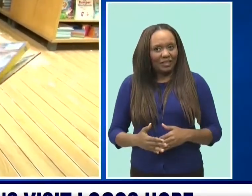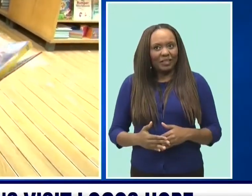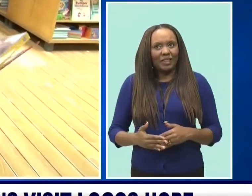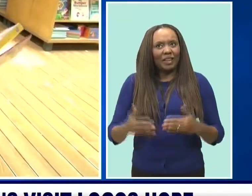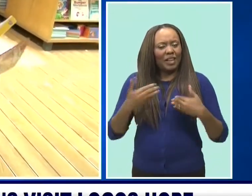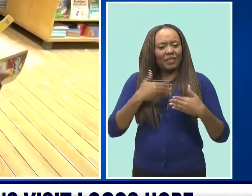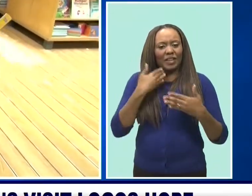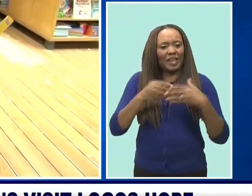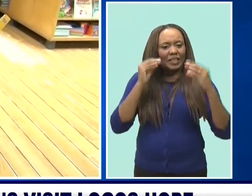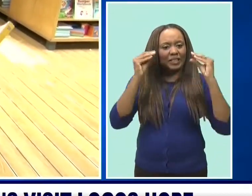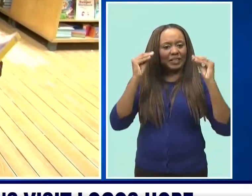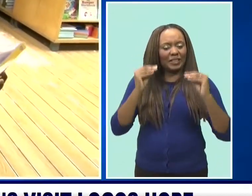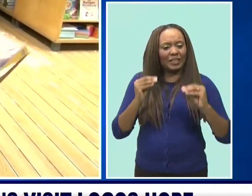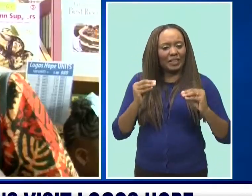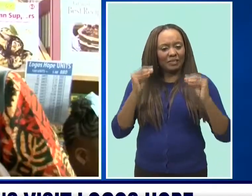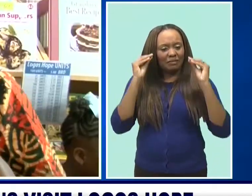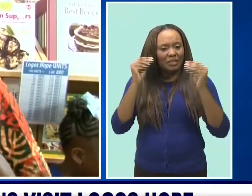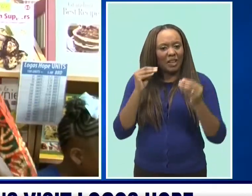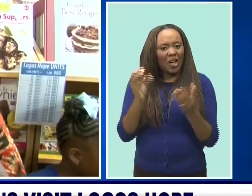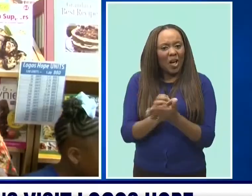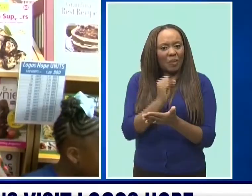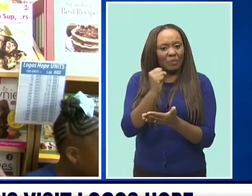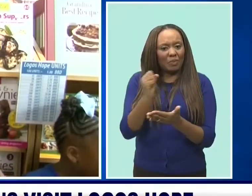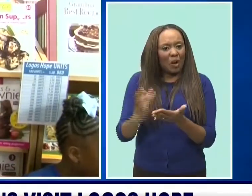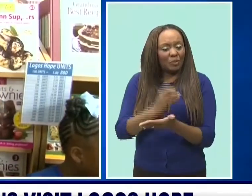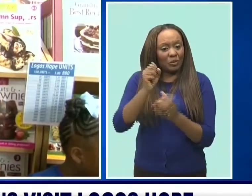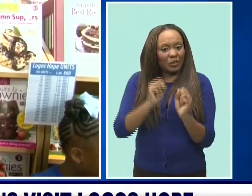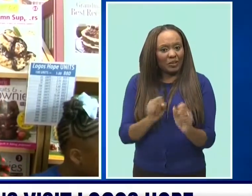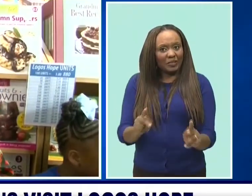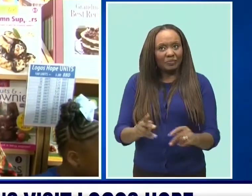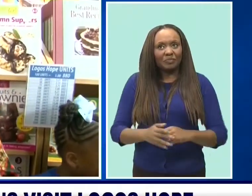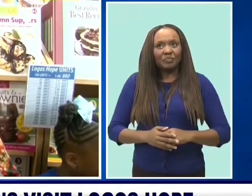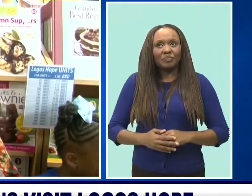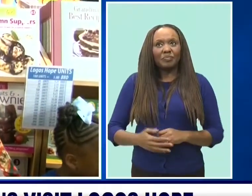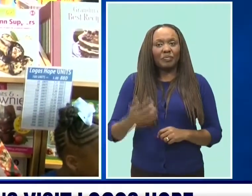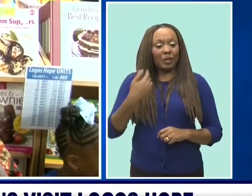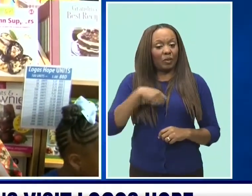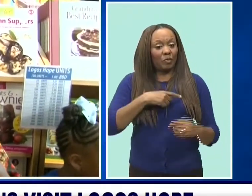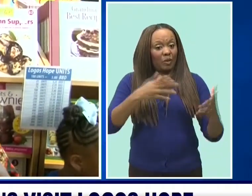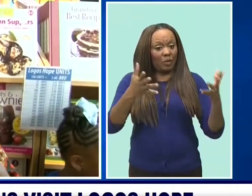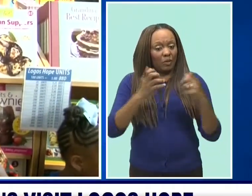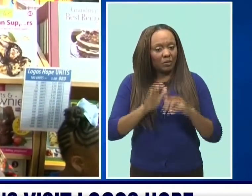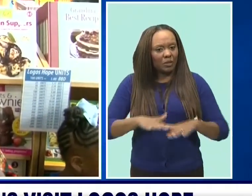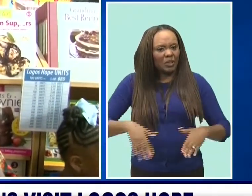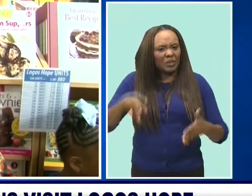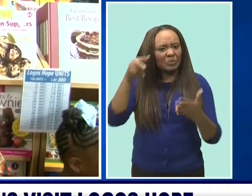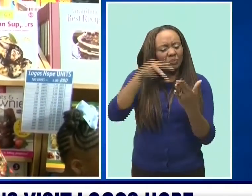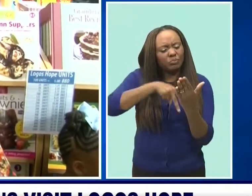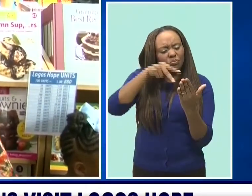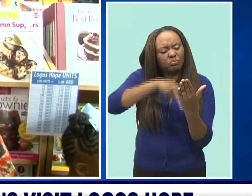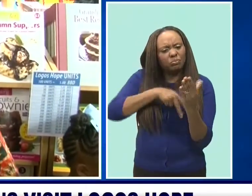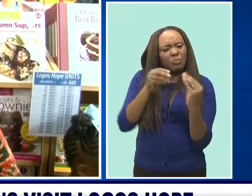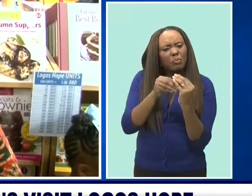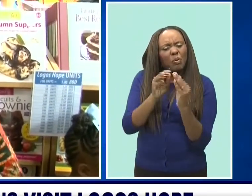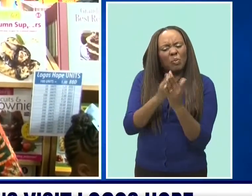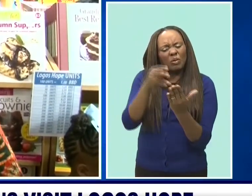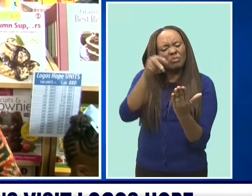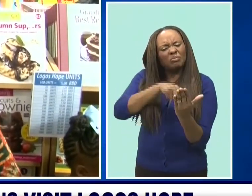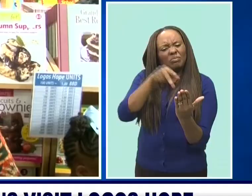opportunity outside of the classroom. We are trying to raise an awareness of reading more books. We find that they